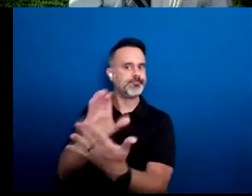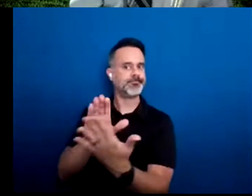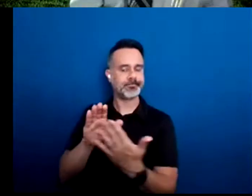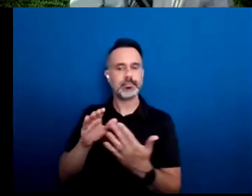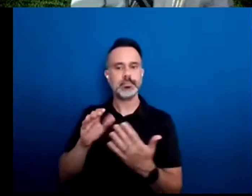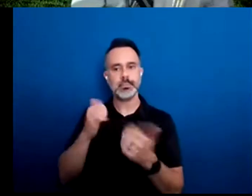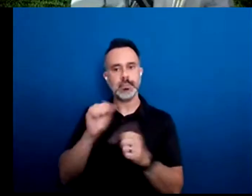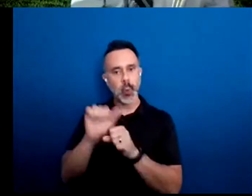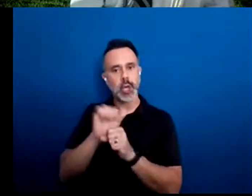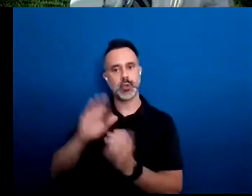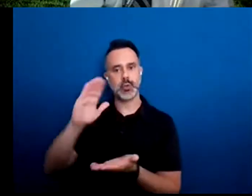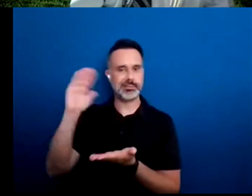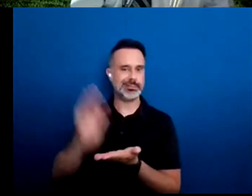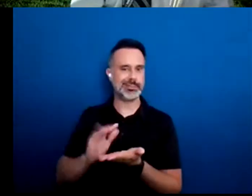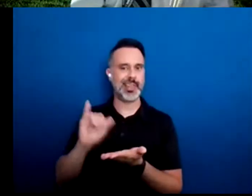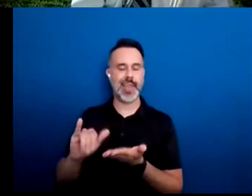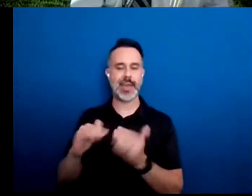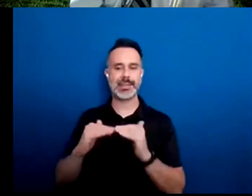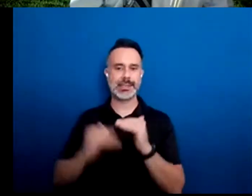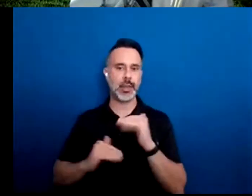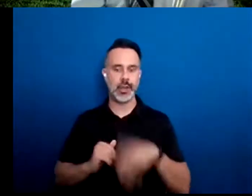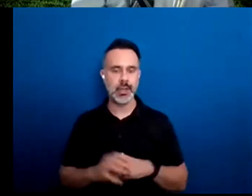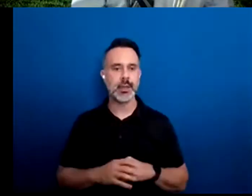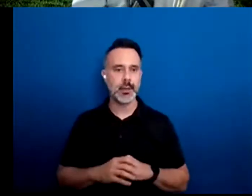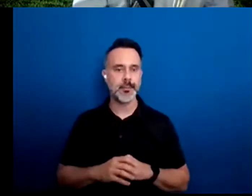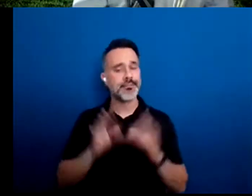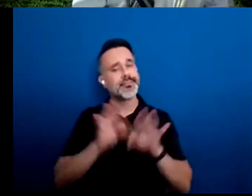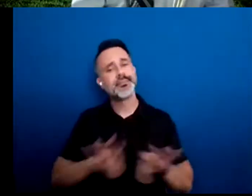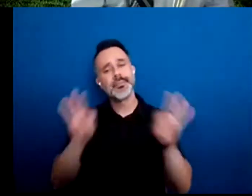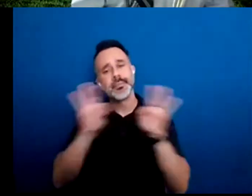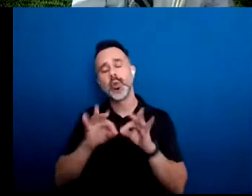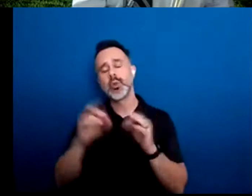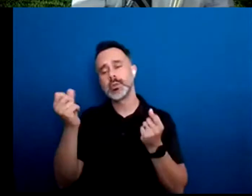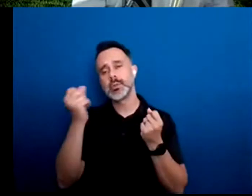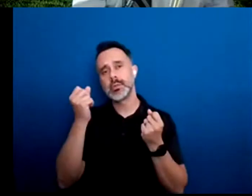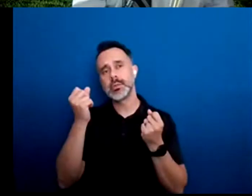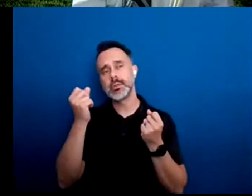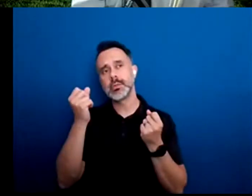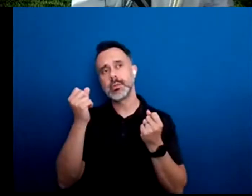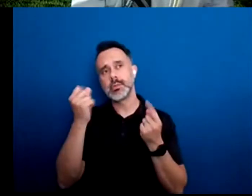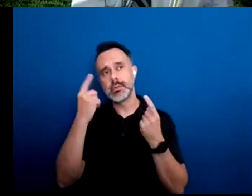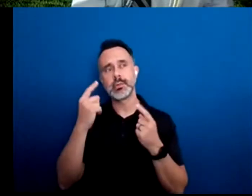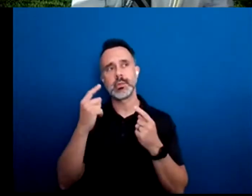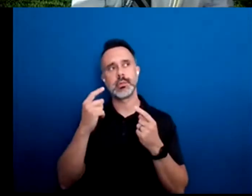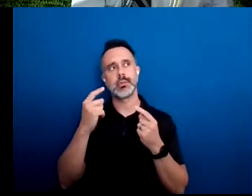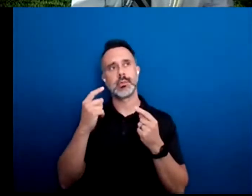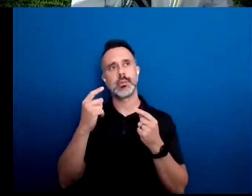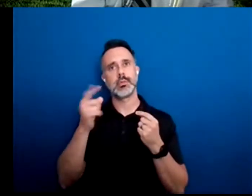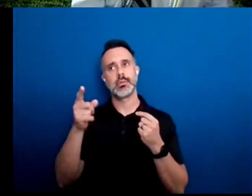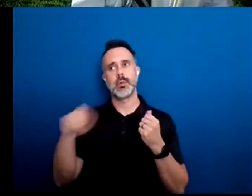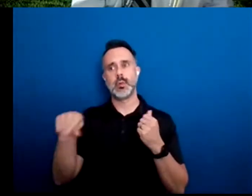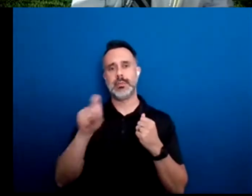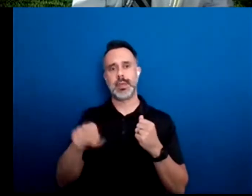to recognize that it's important to have people that are trusted,